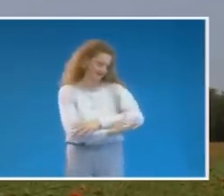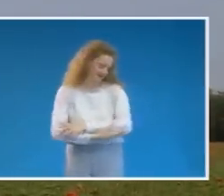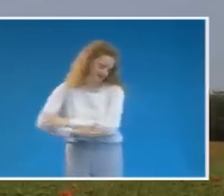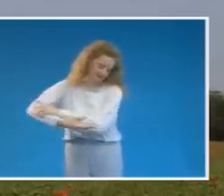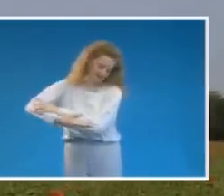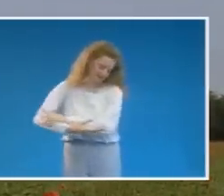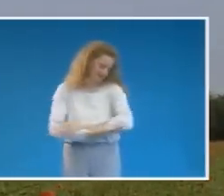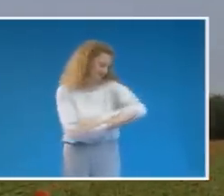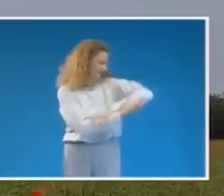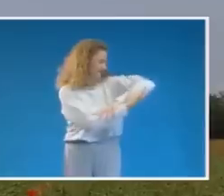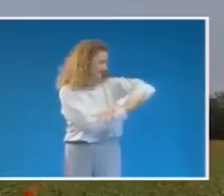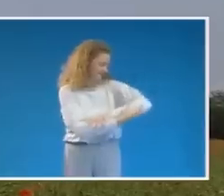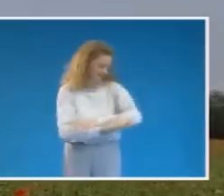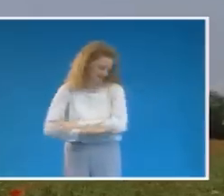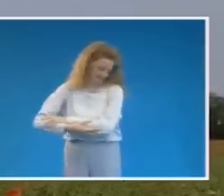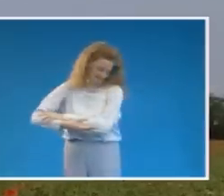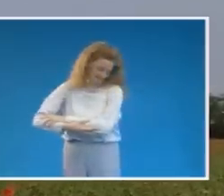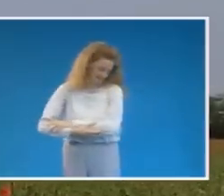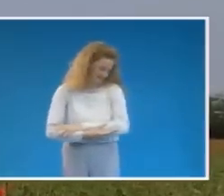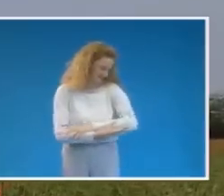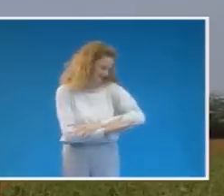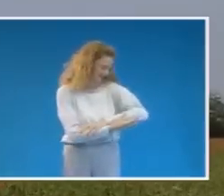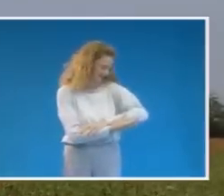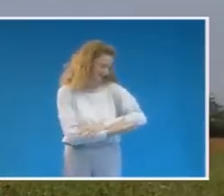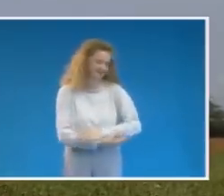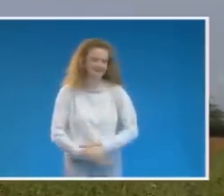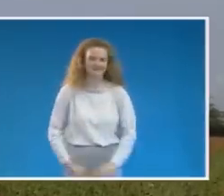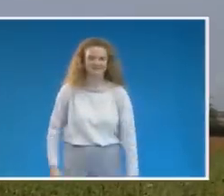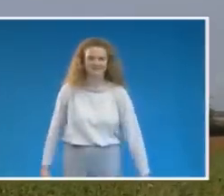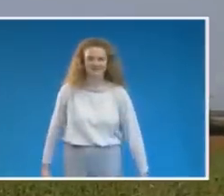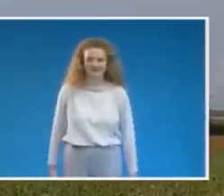baby's cradle, rock a baby by.